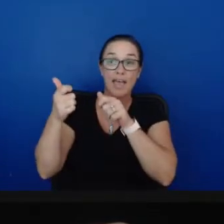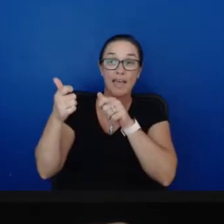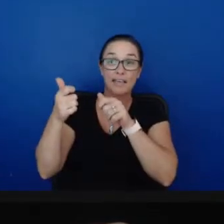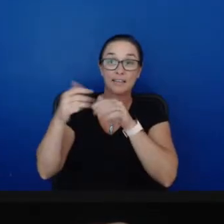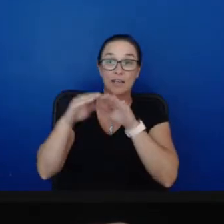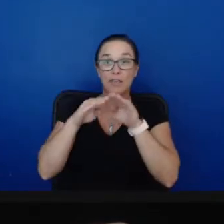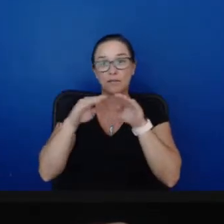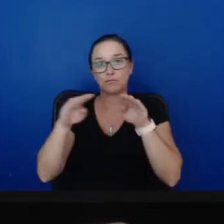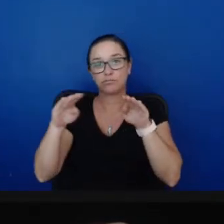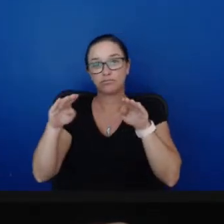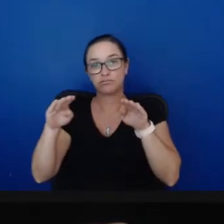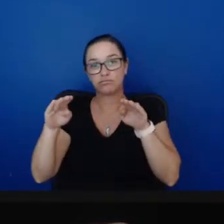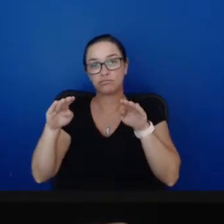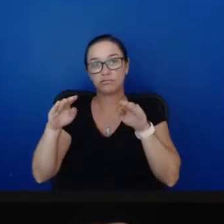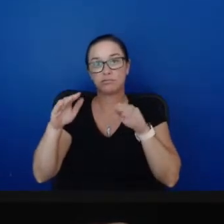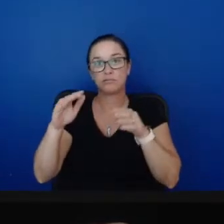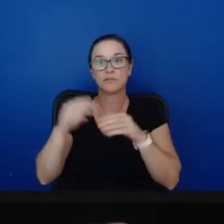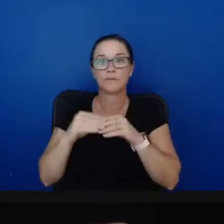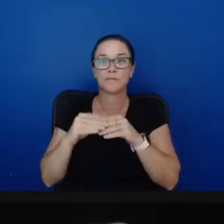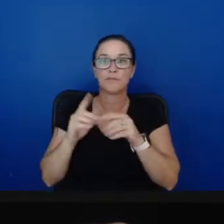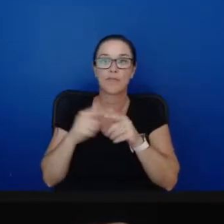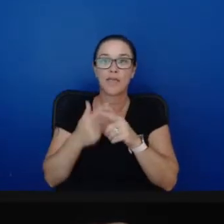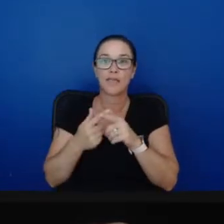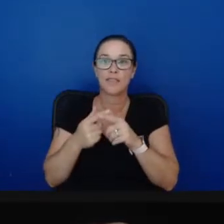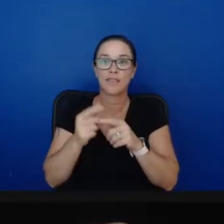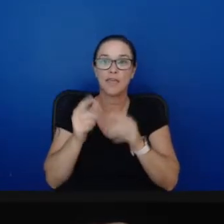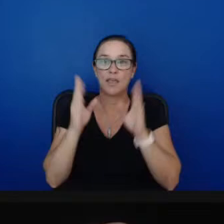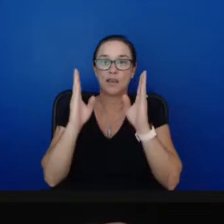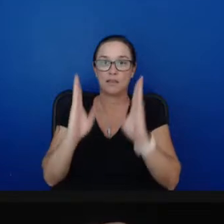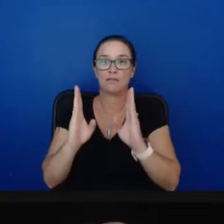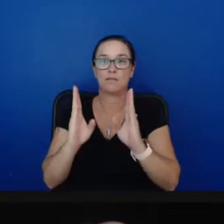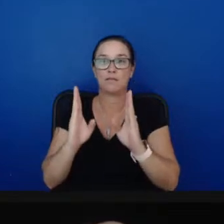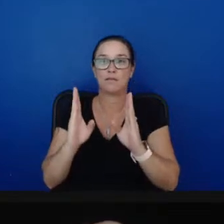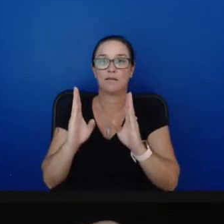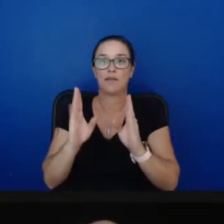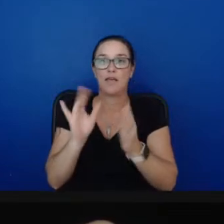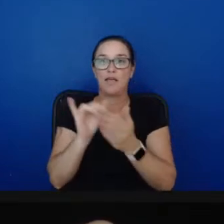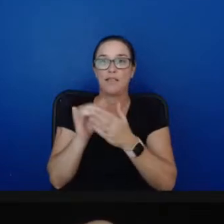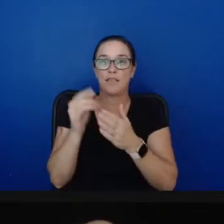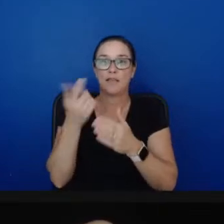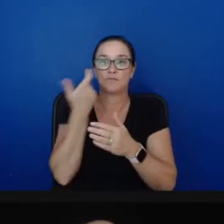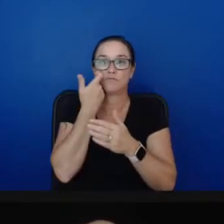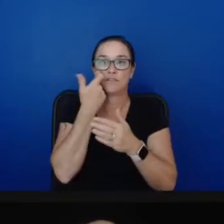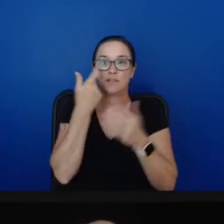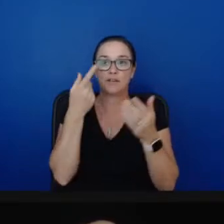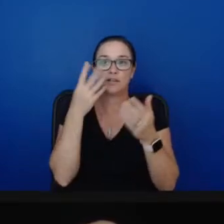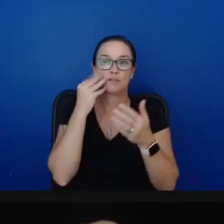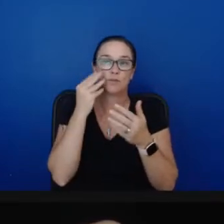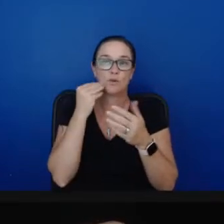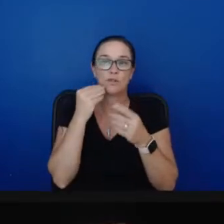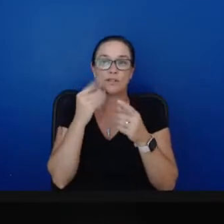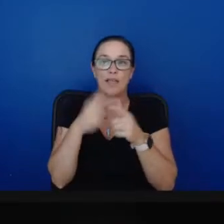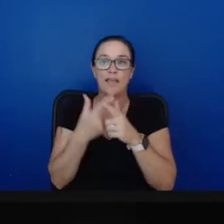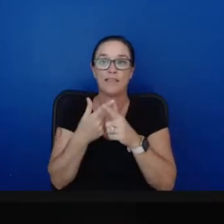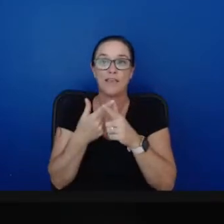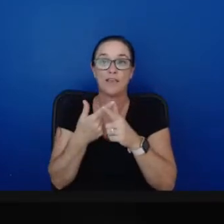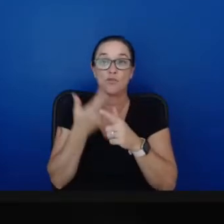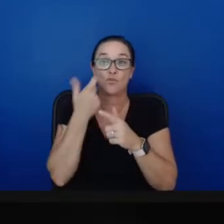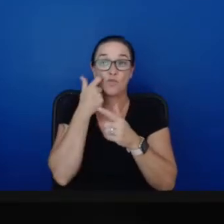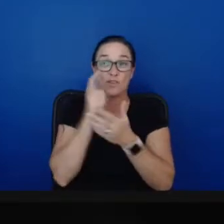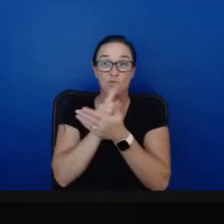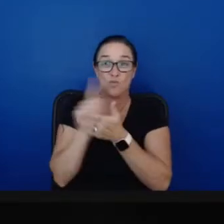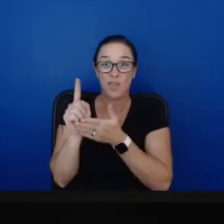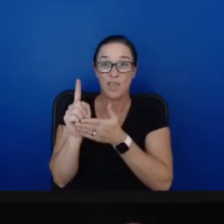slows down. Here, this is our week-long gap that we just experienced. And here's the last week right here, where it's shot back